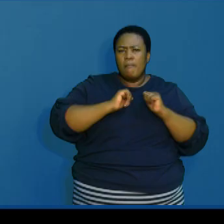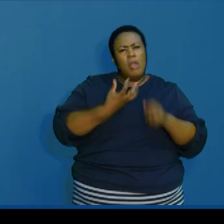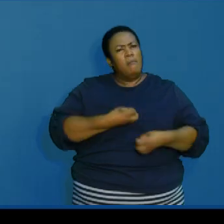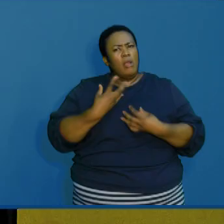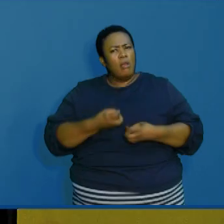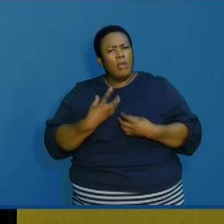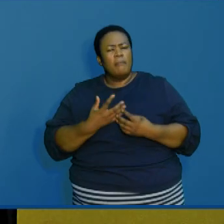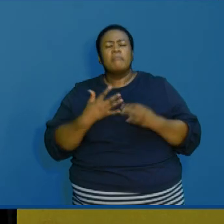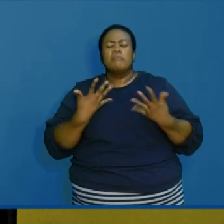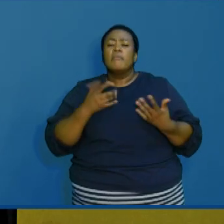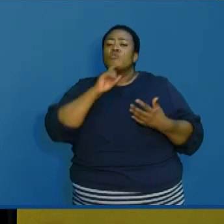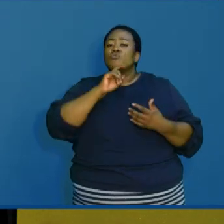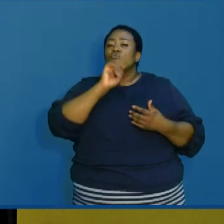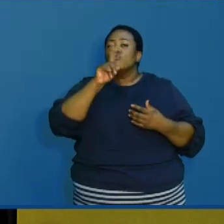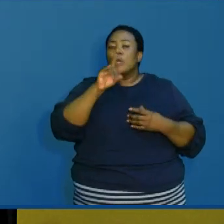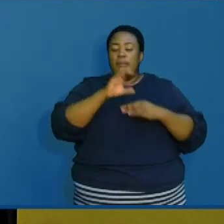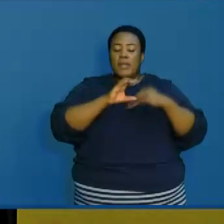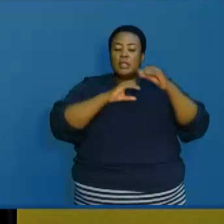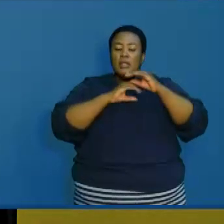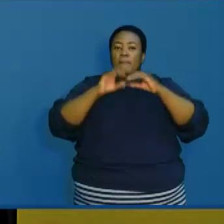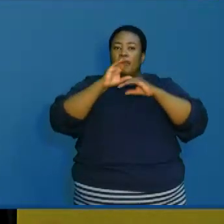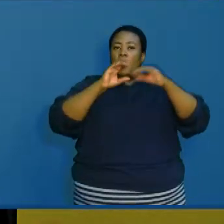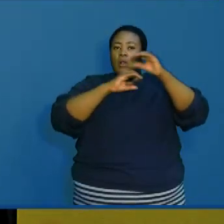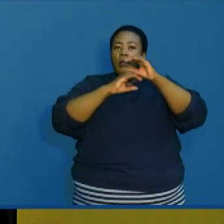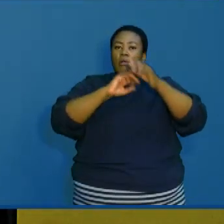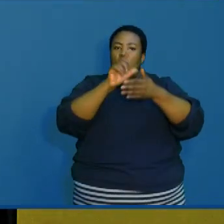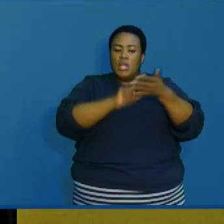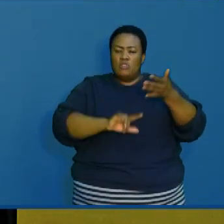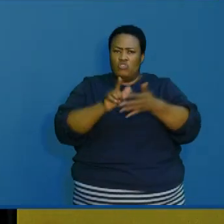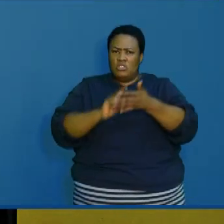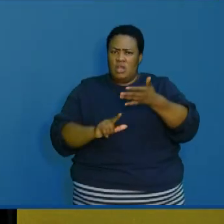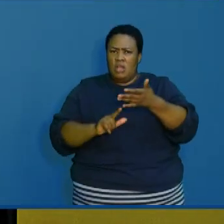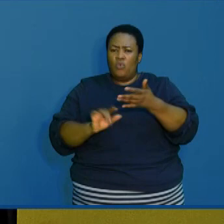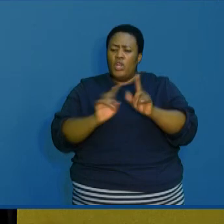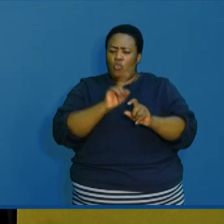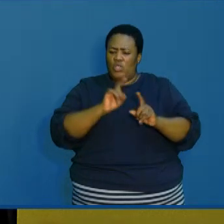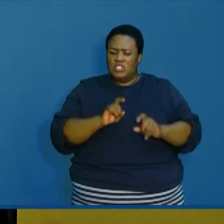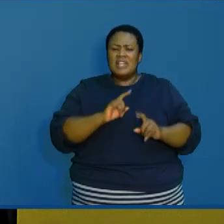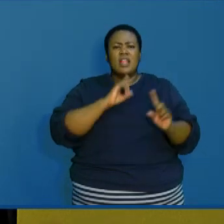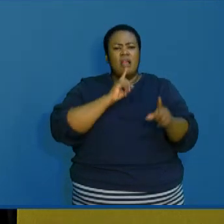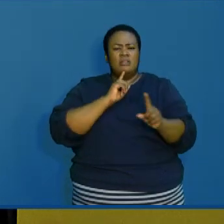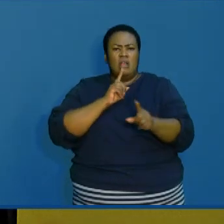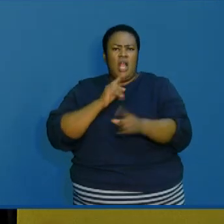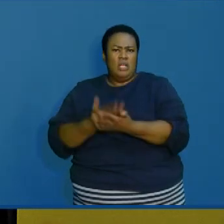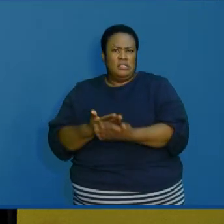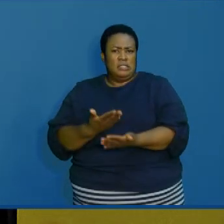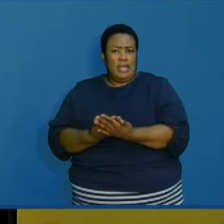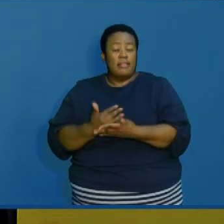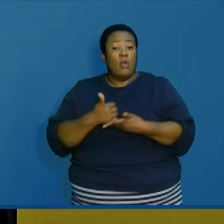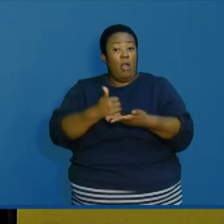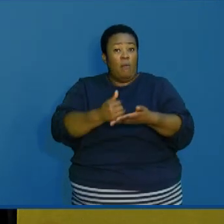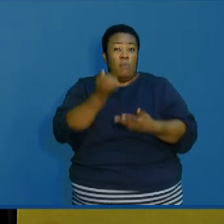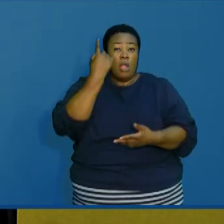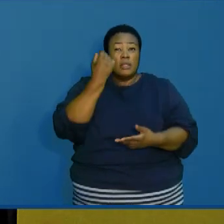the building blocks of literature to respond to questions that will help you understand